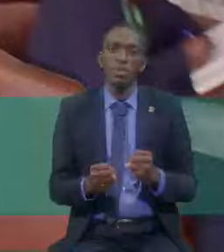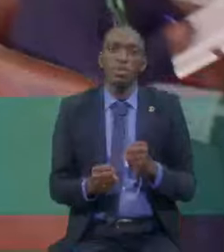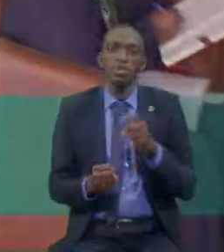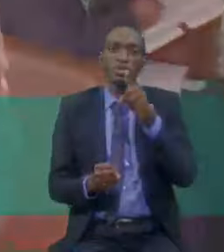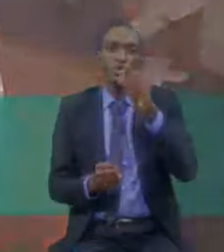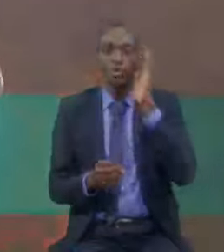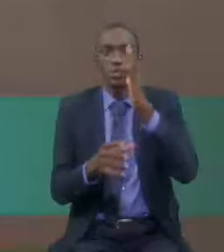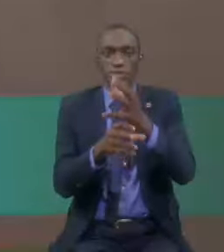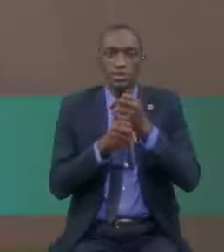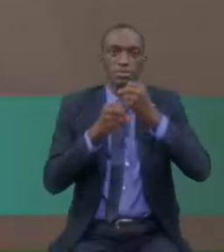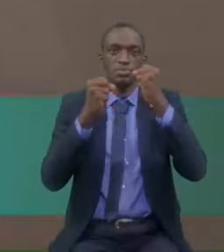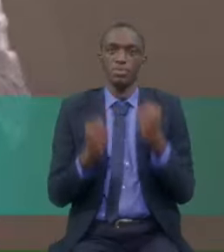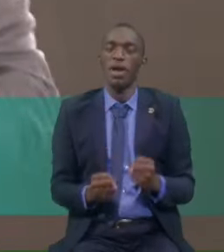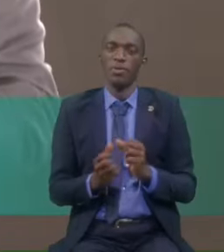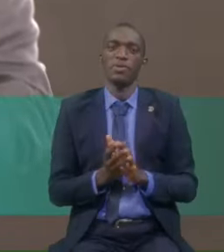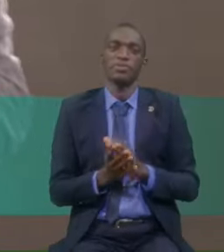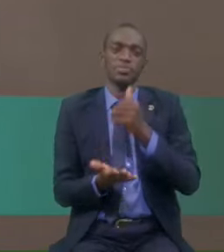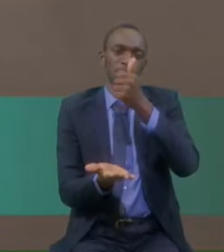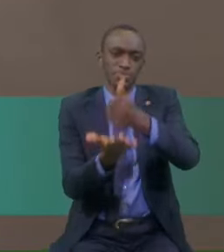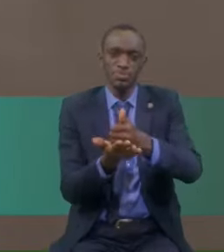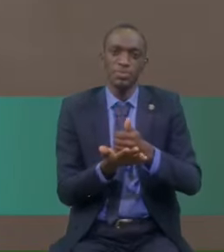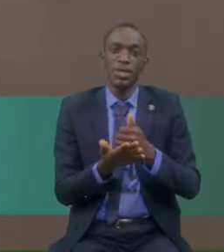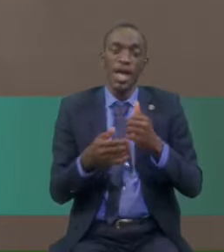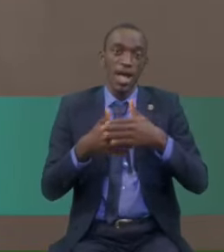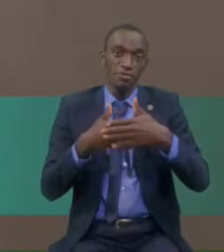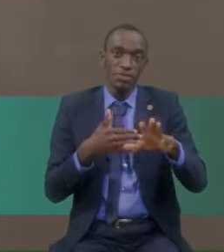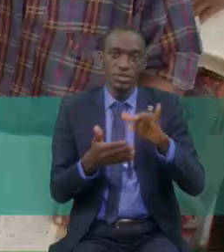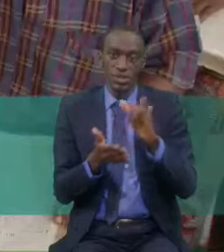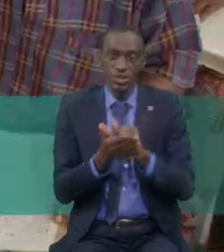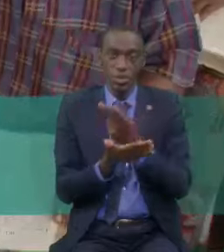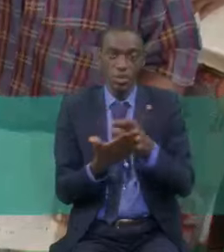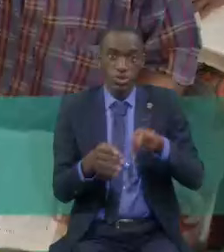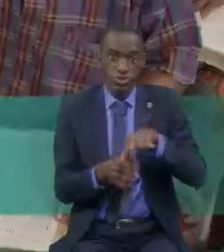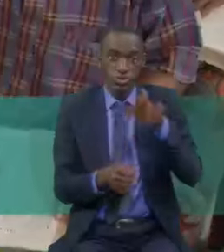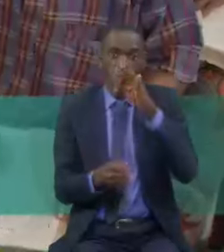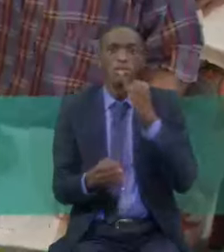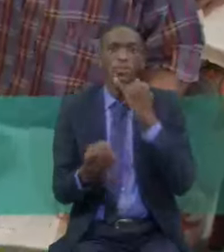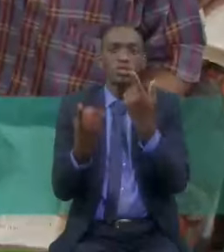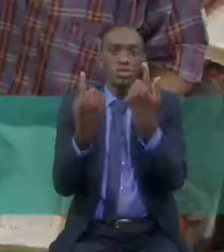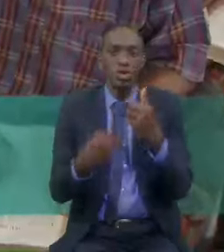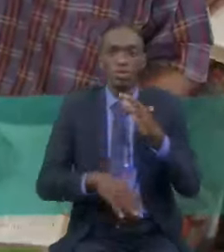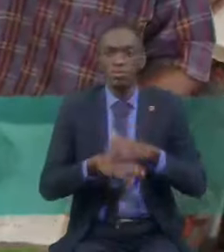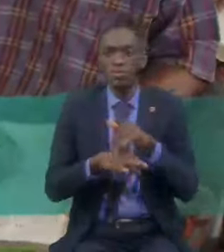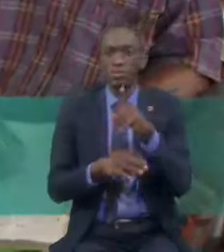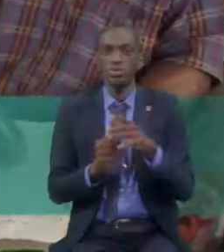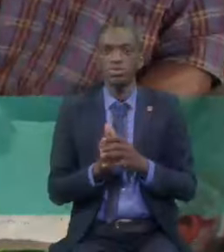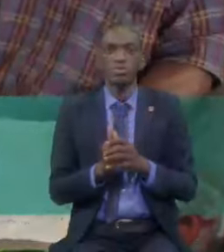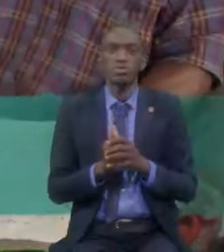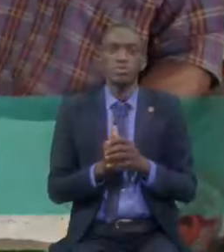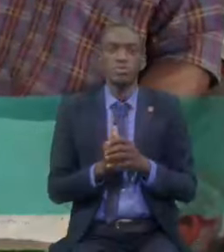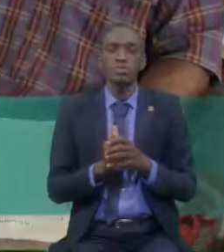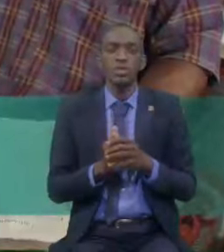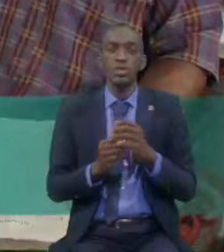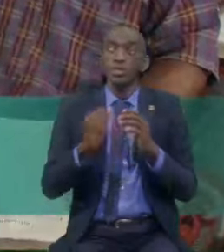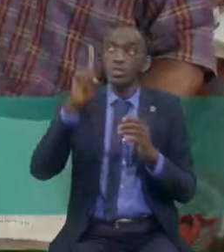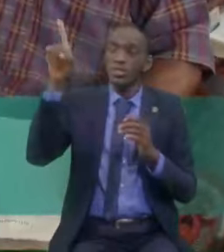power after that the Holy Ghost is come upon you. He empowers